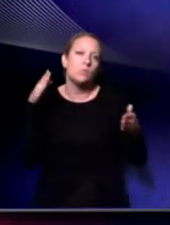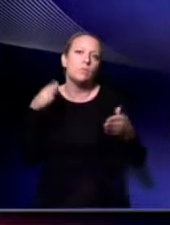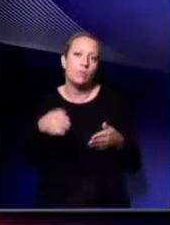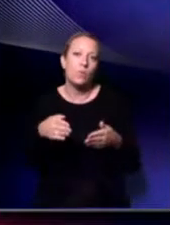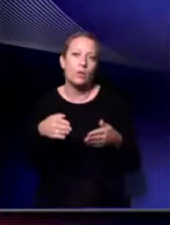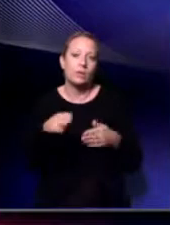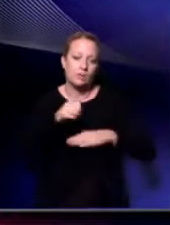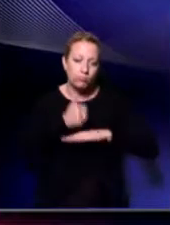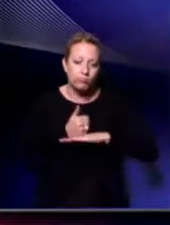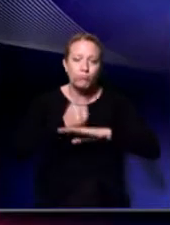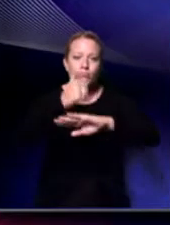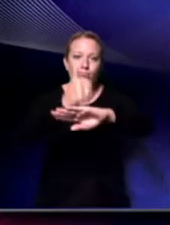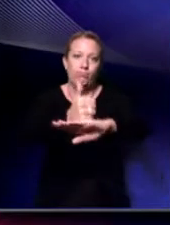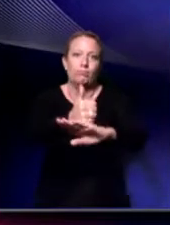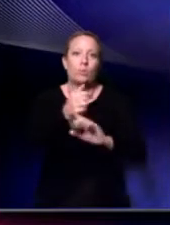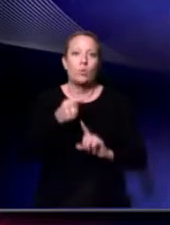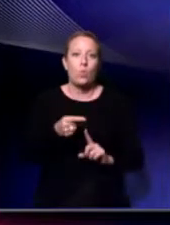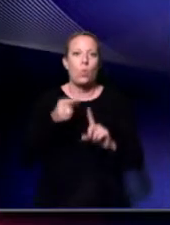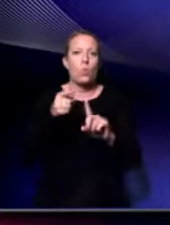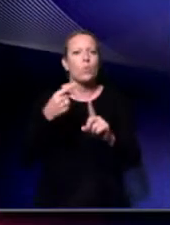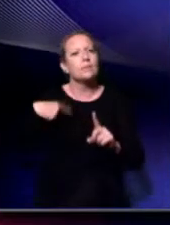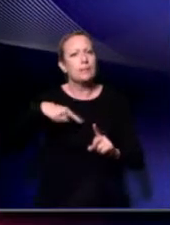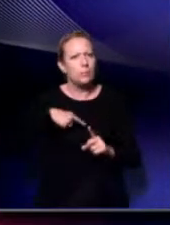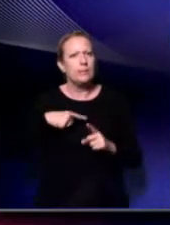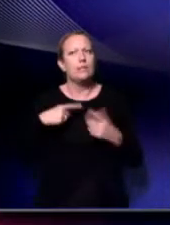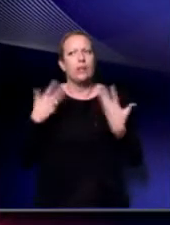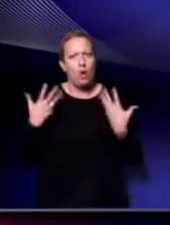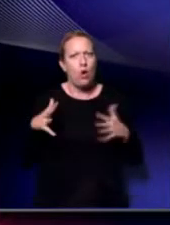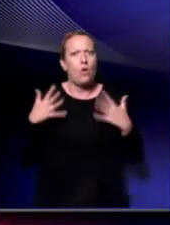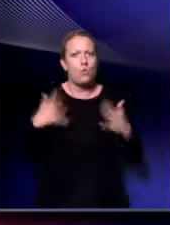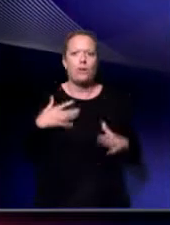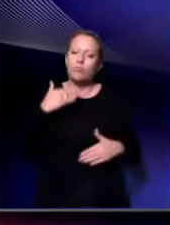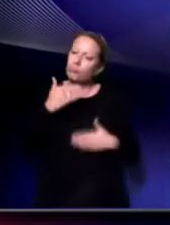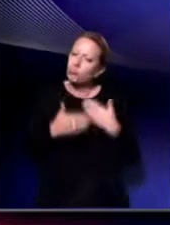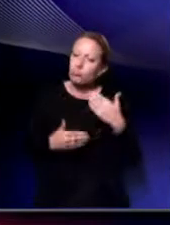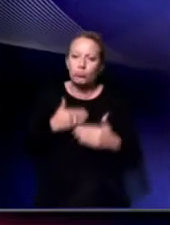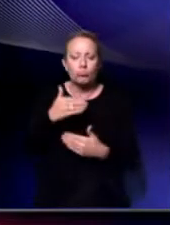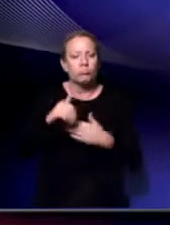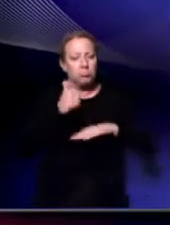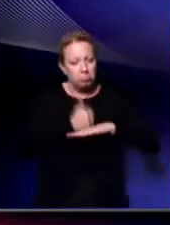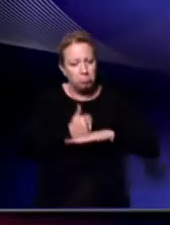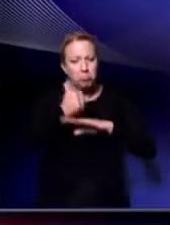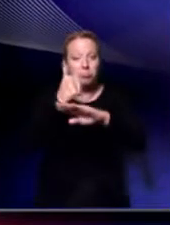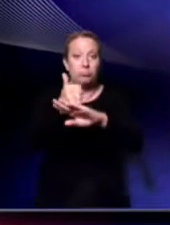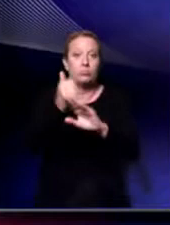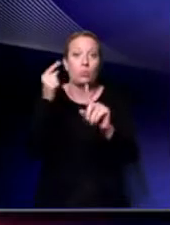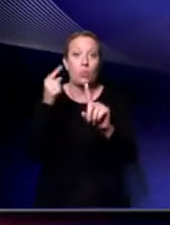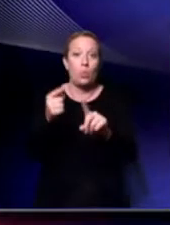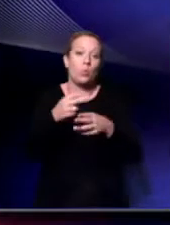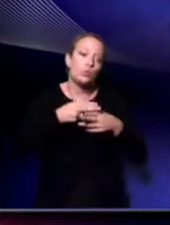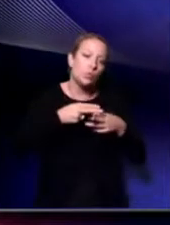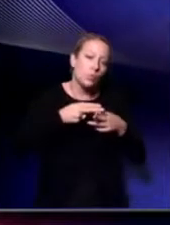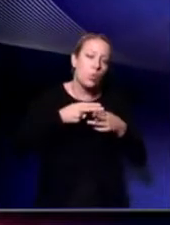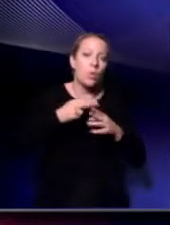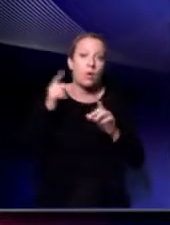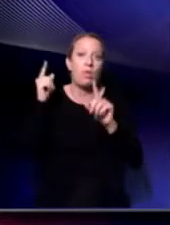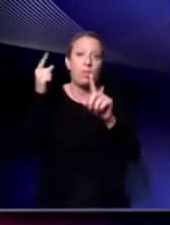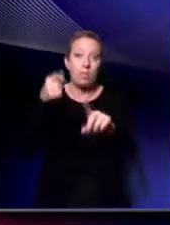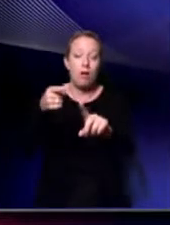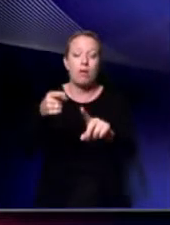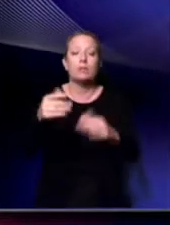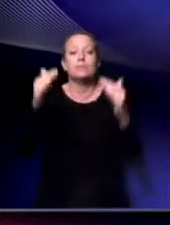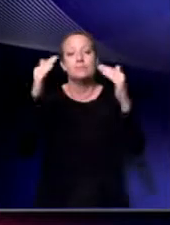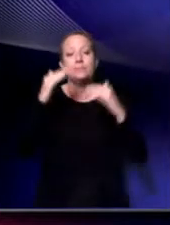you already know, we have started that process. third area is the area of